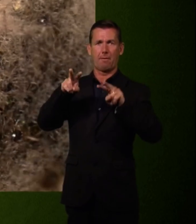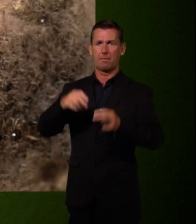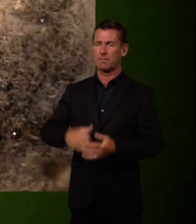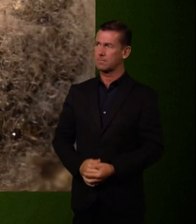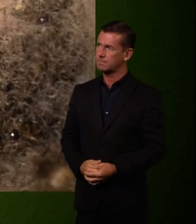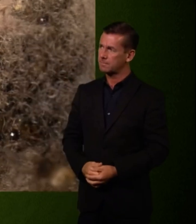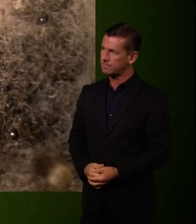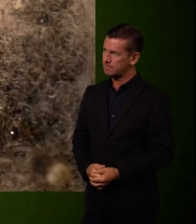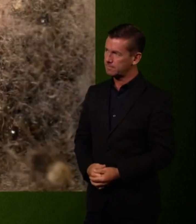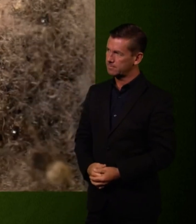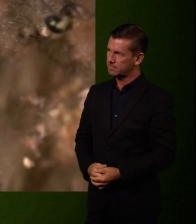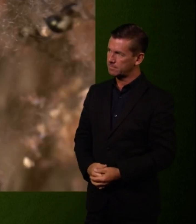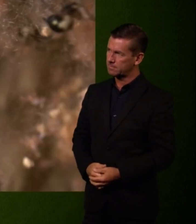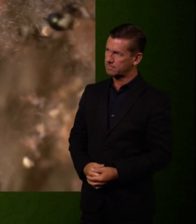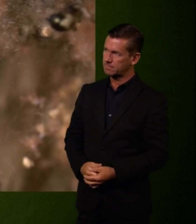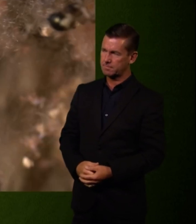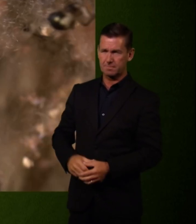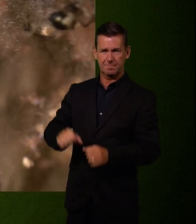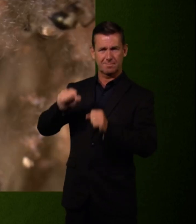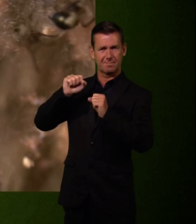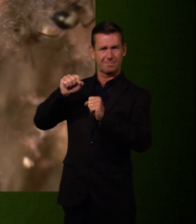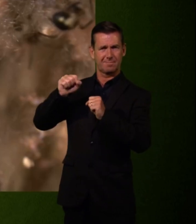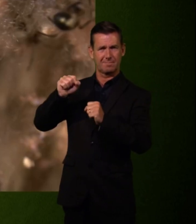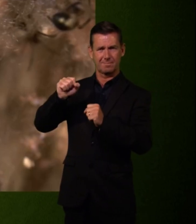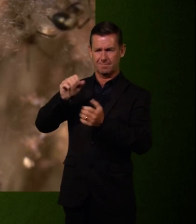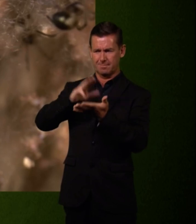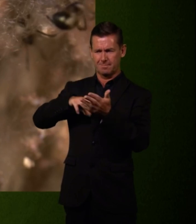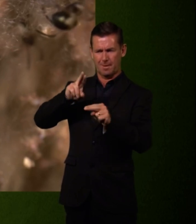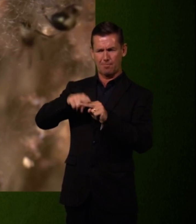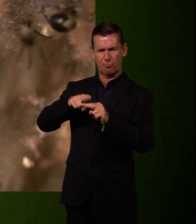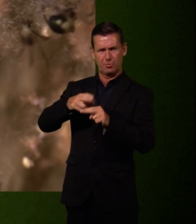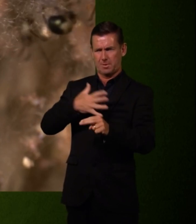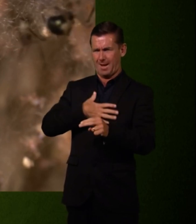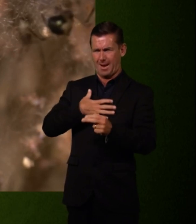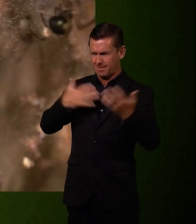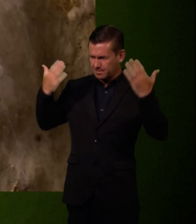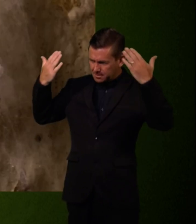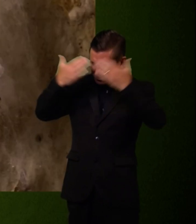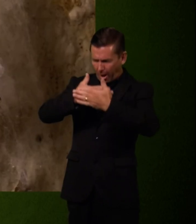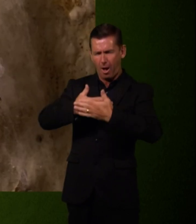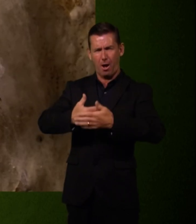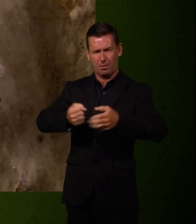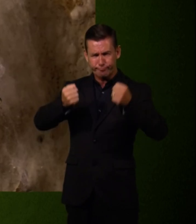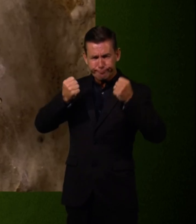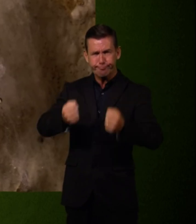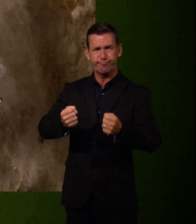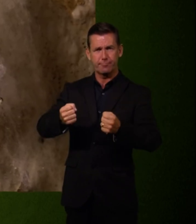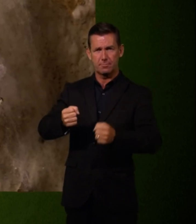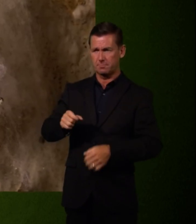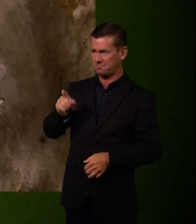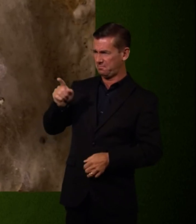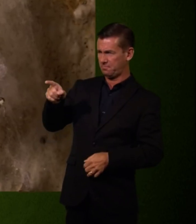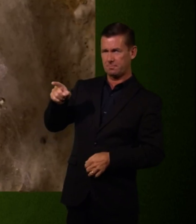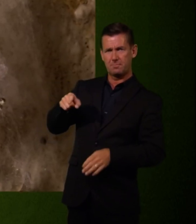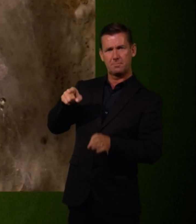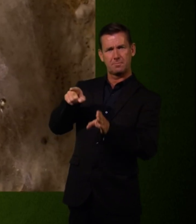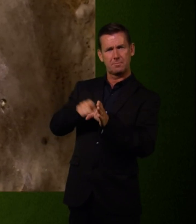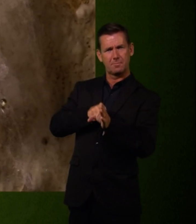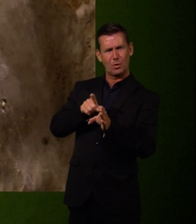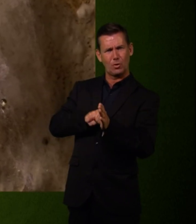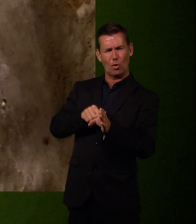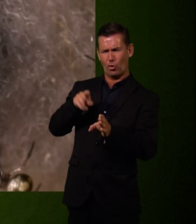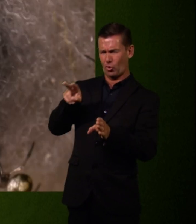Considering their parents' penchant for dark, dank caves, these youngsters are doing something